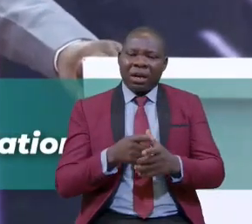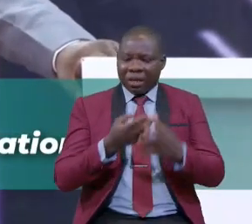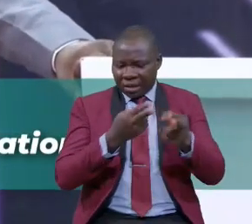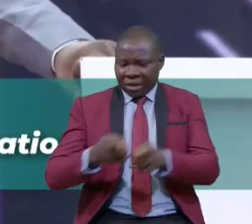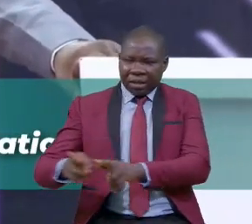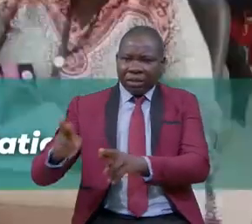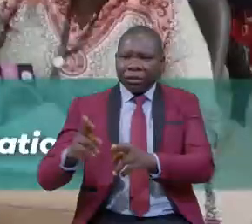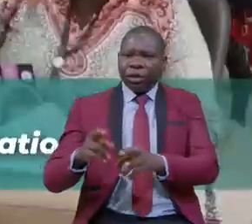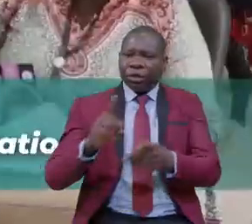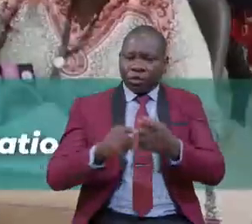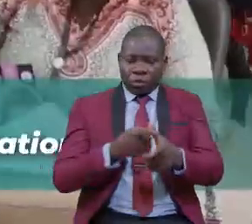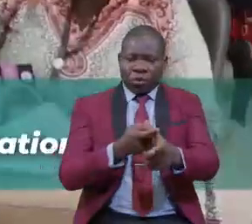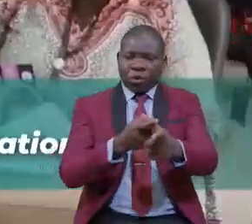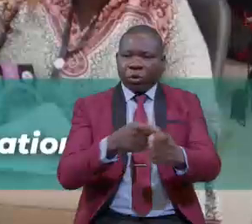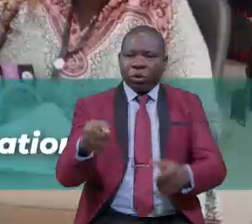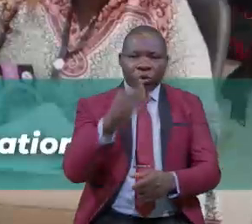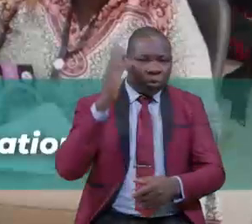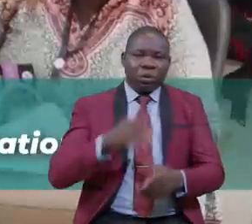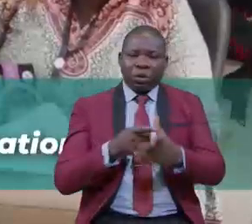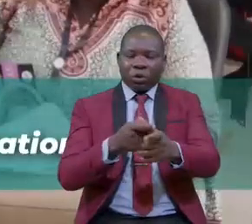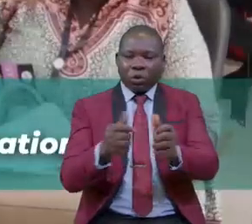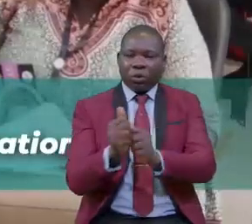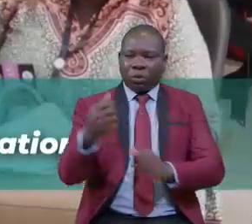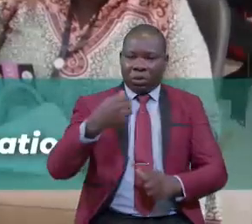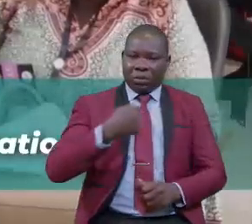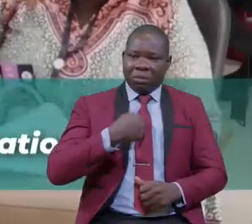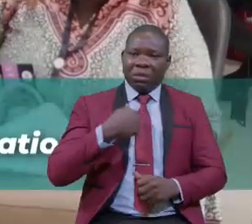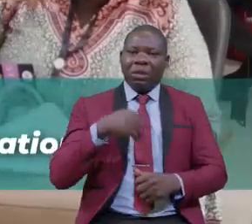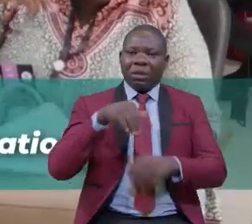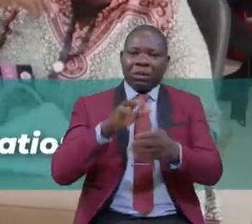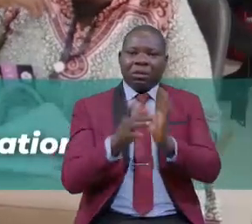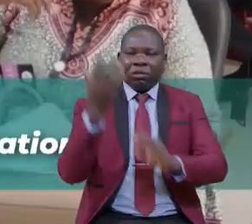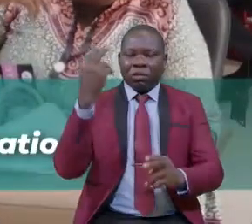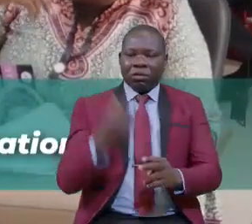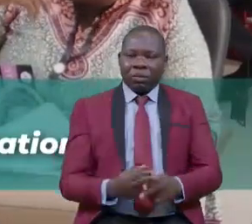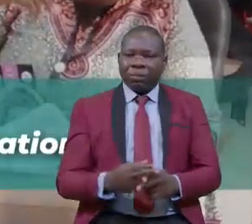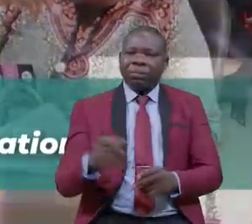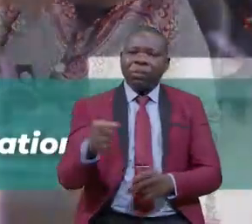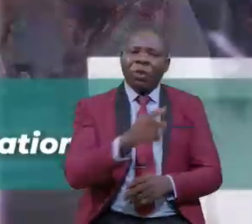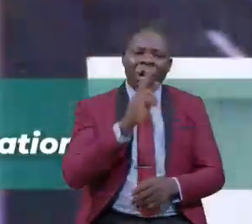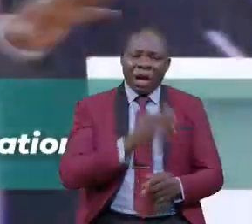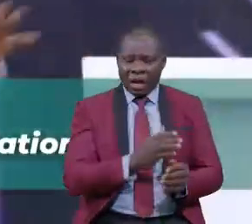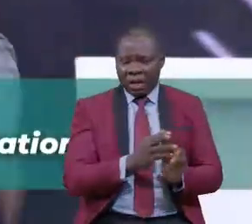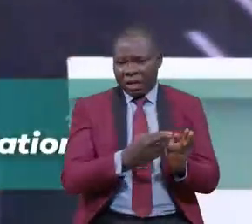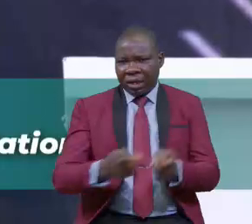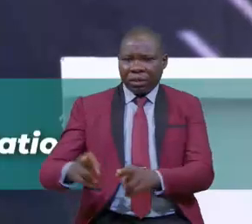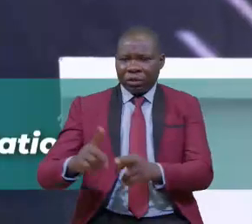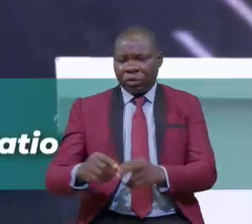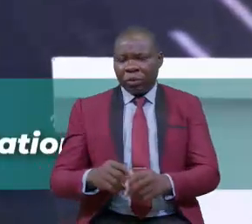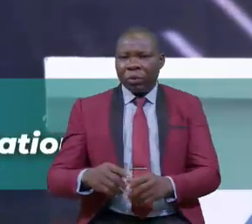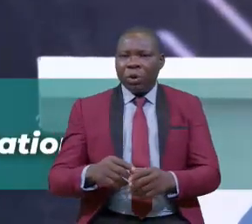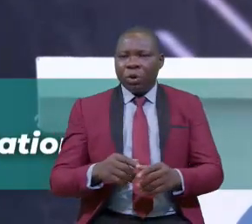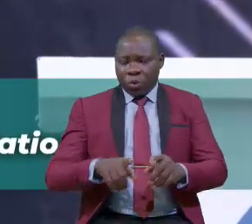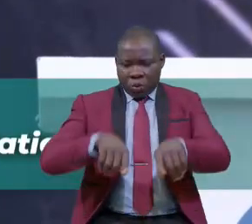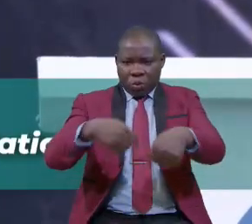with me. Amen. If you are ready, you'll climb a higher plane, even from everything you